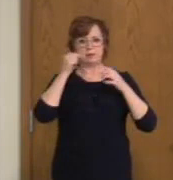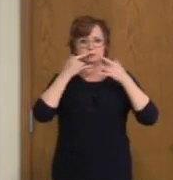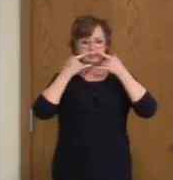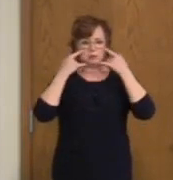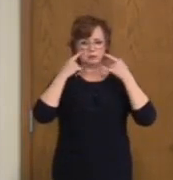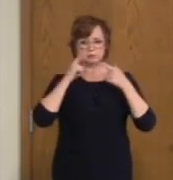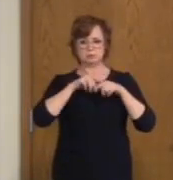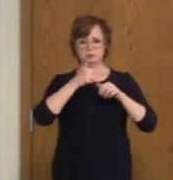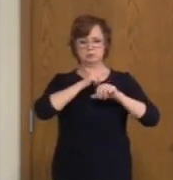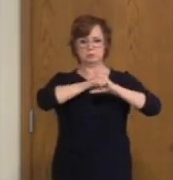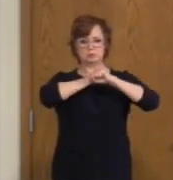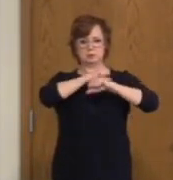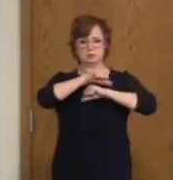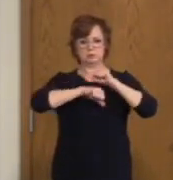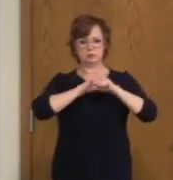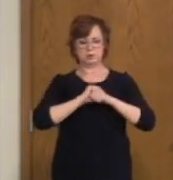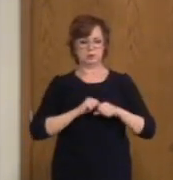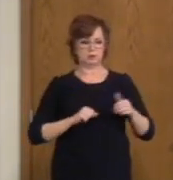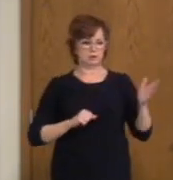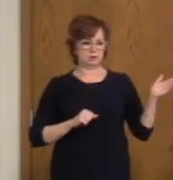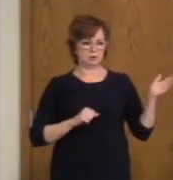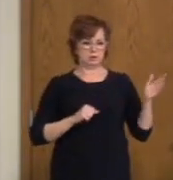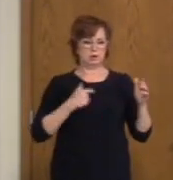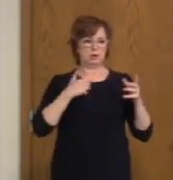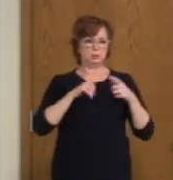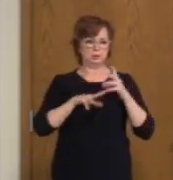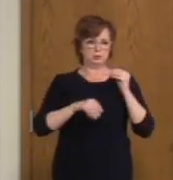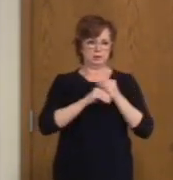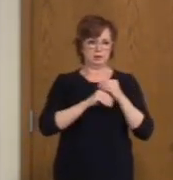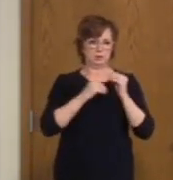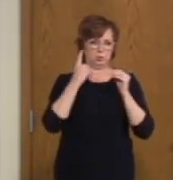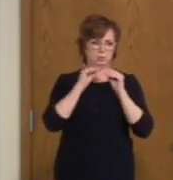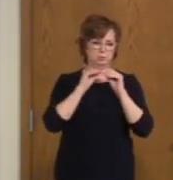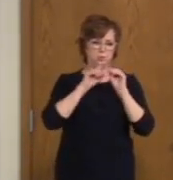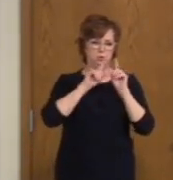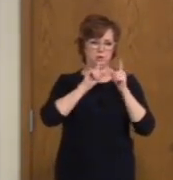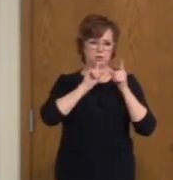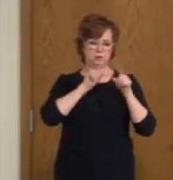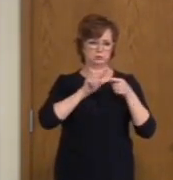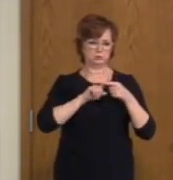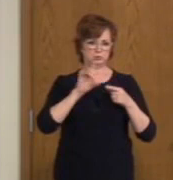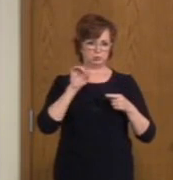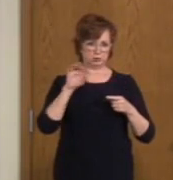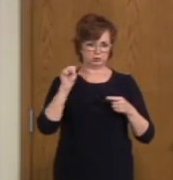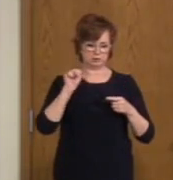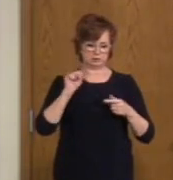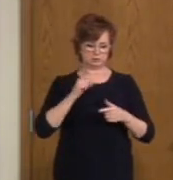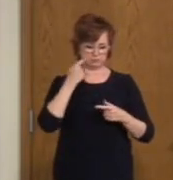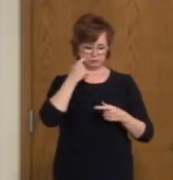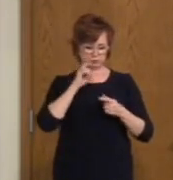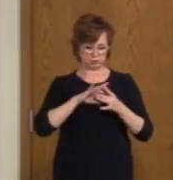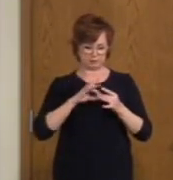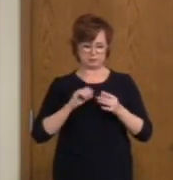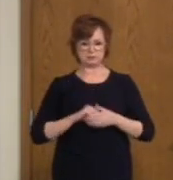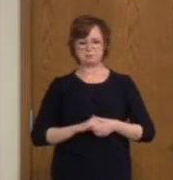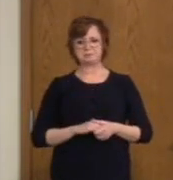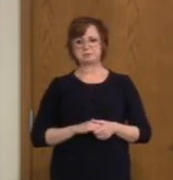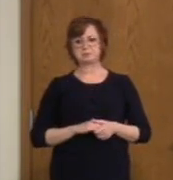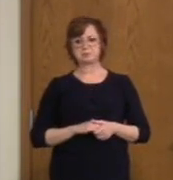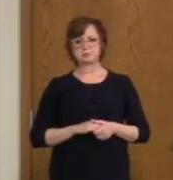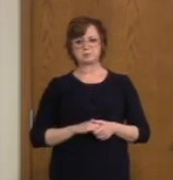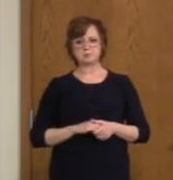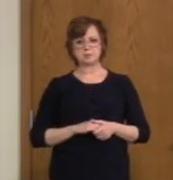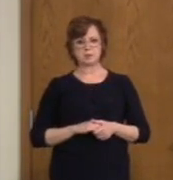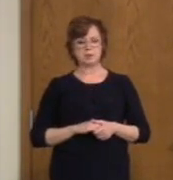protects others. Thank you. I just add, Greg, to Dr. Shahab's answer around, there has been